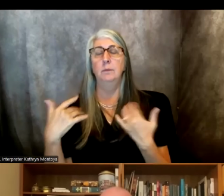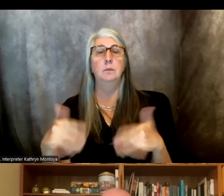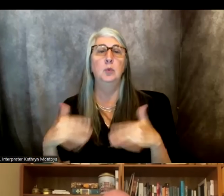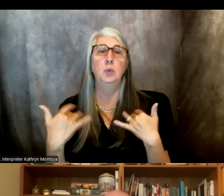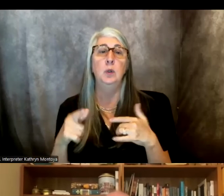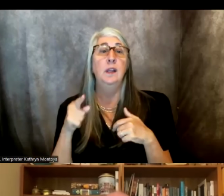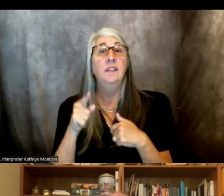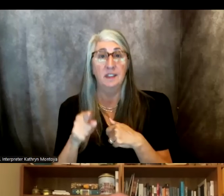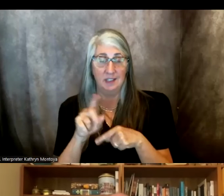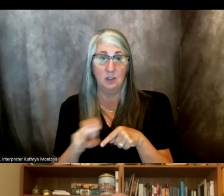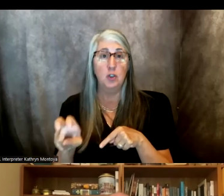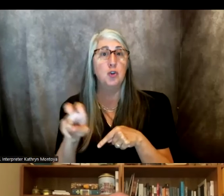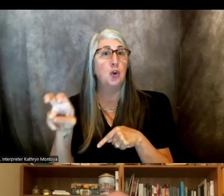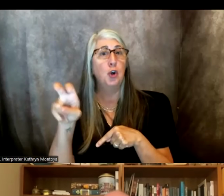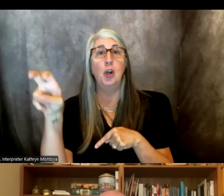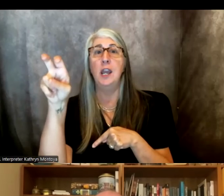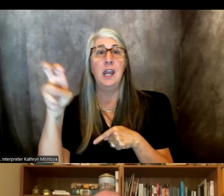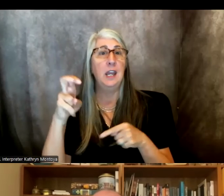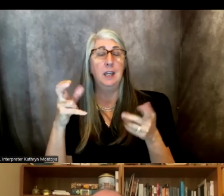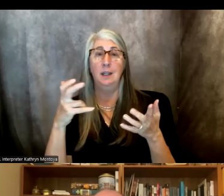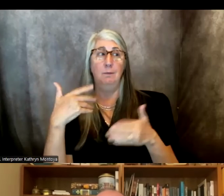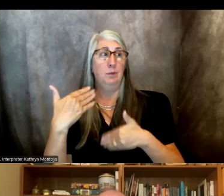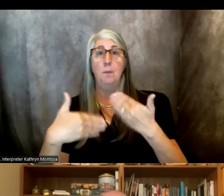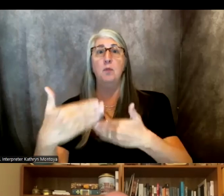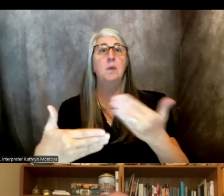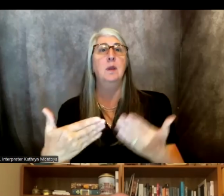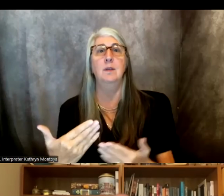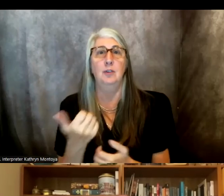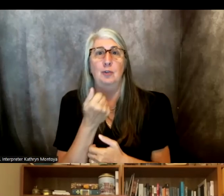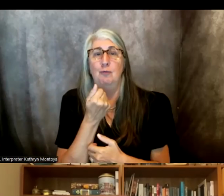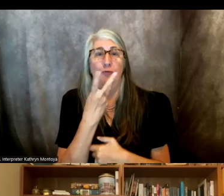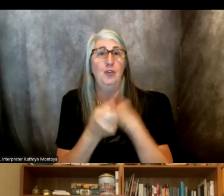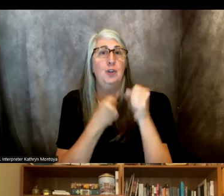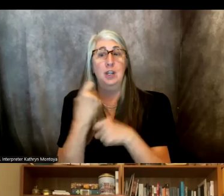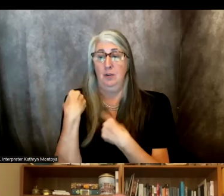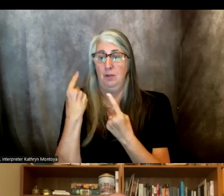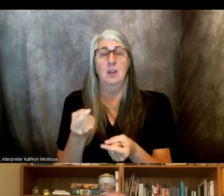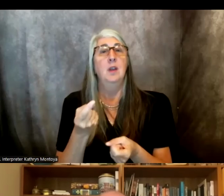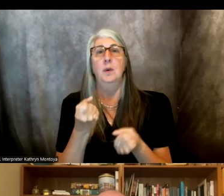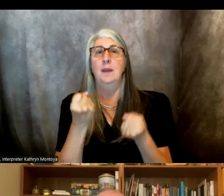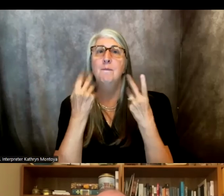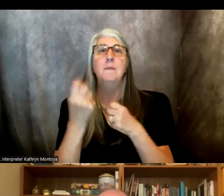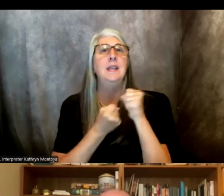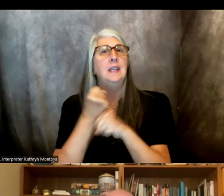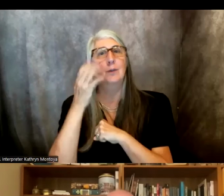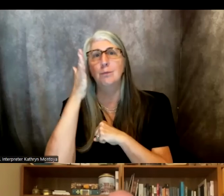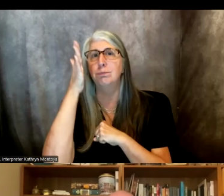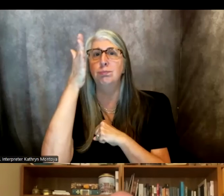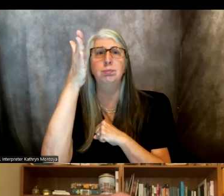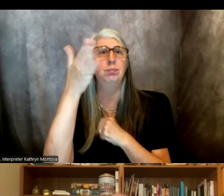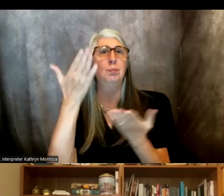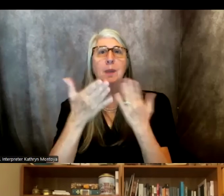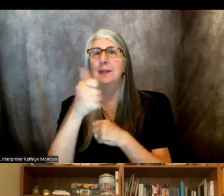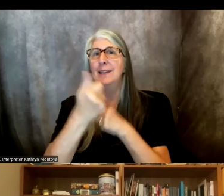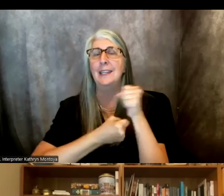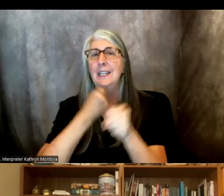is a journey, or the movement. We're just a few years in. We've got a number more years. Some estimate another 10 years,